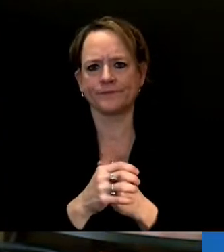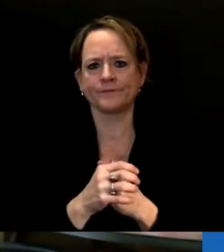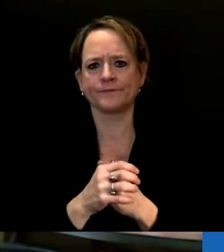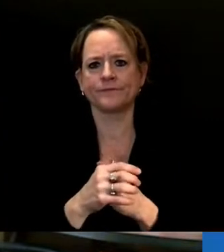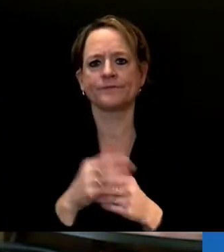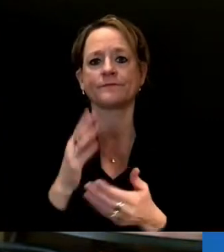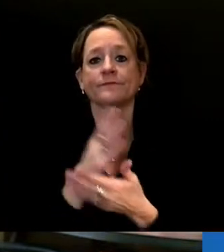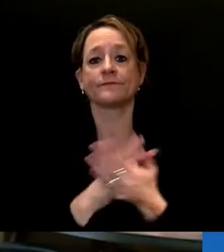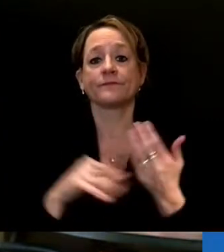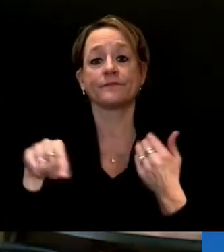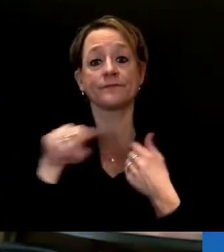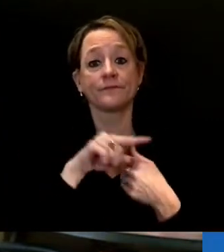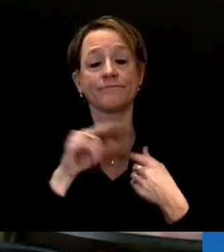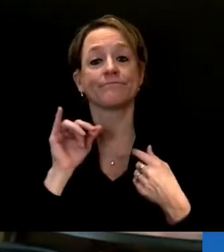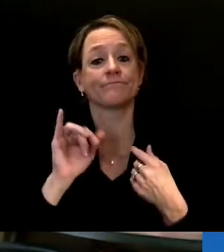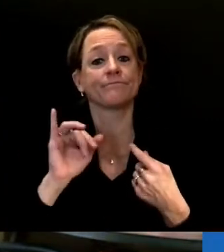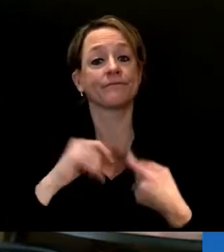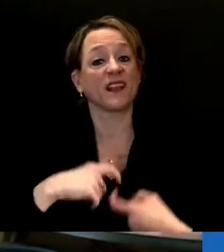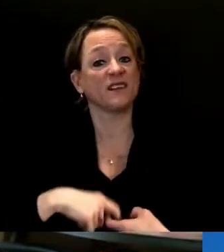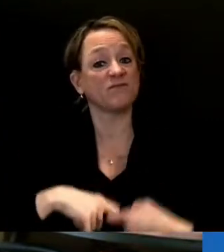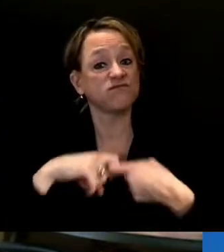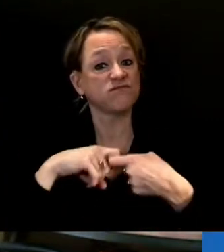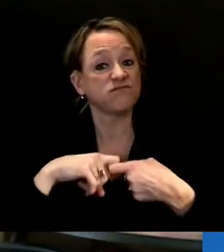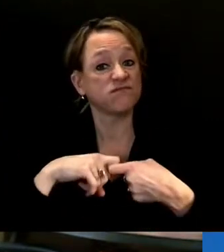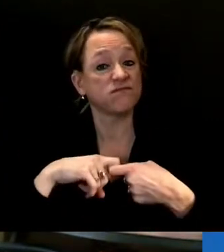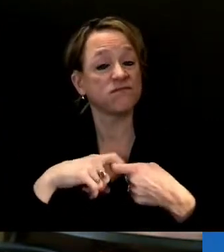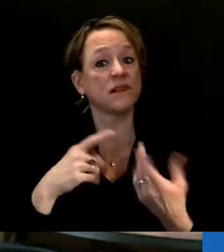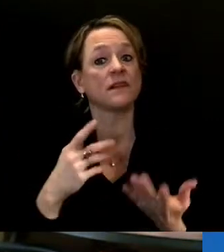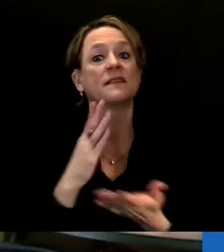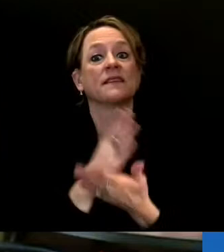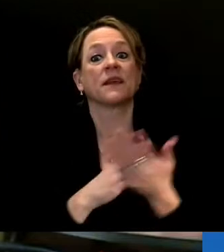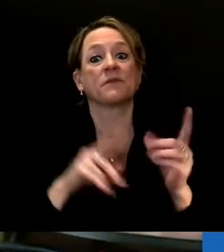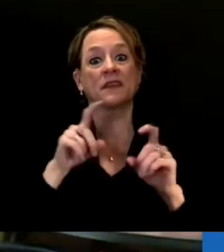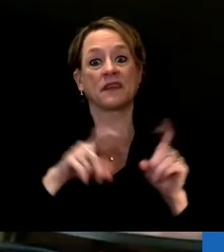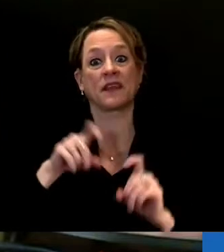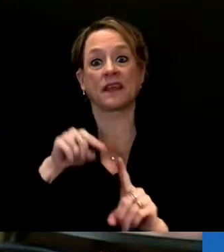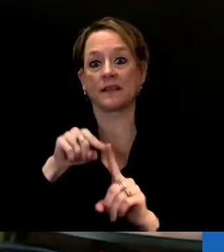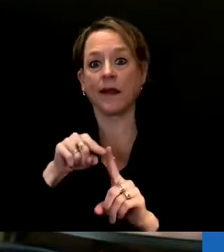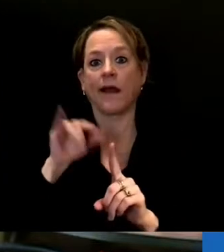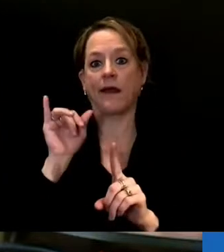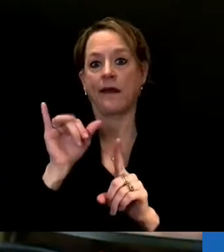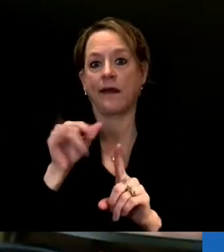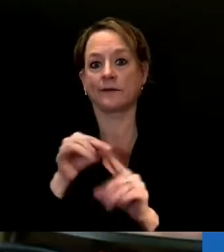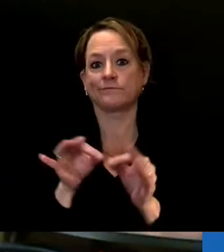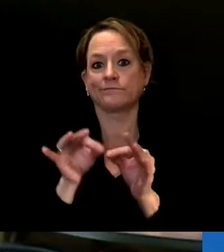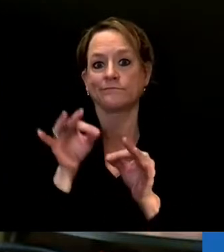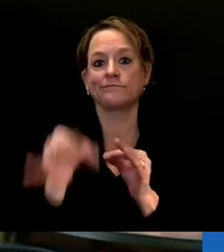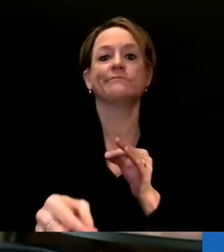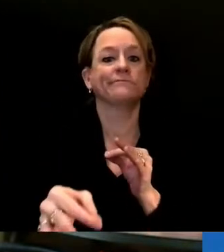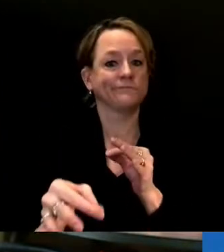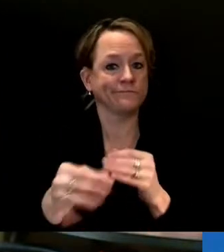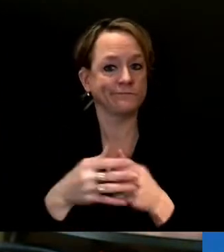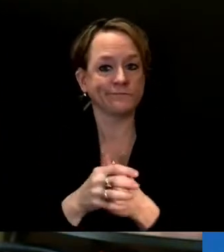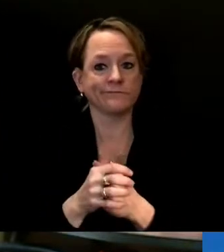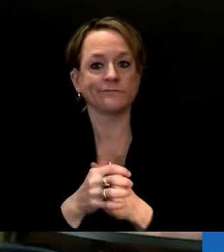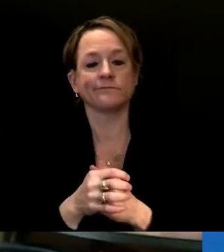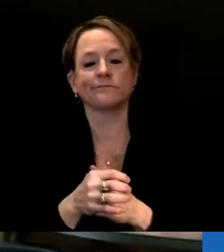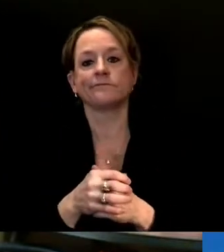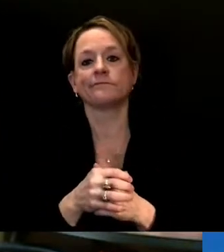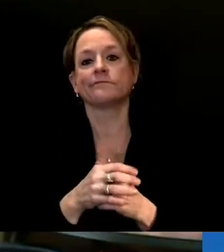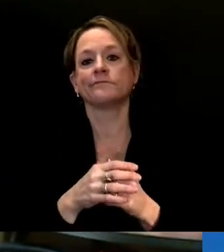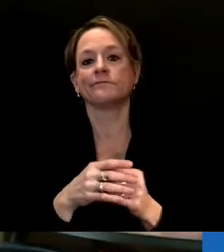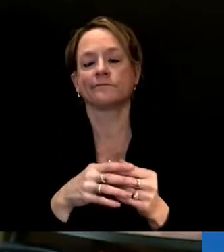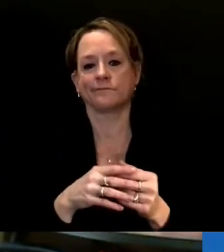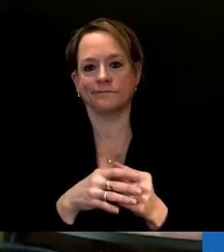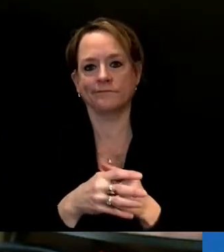going to help. But what I'll say generally is that schools have access to PCR testing through these vendors, as well as antigen